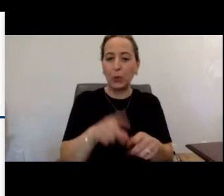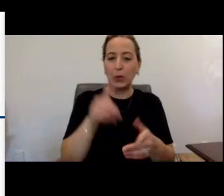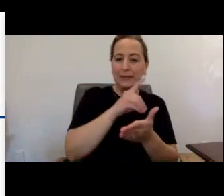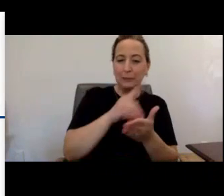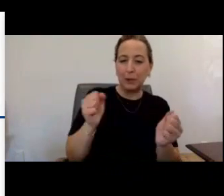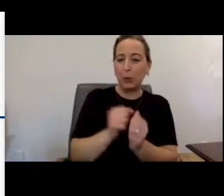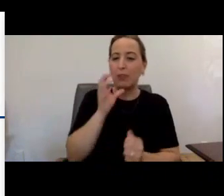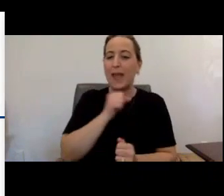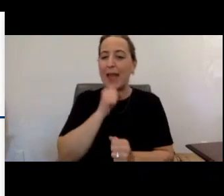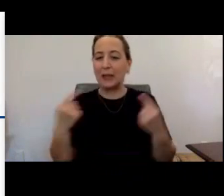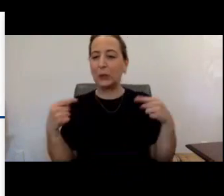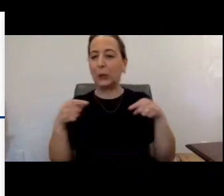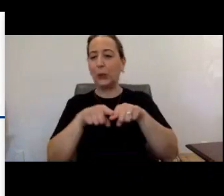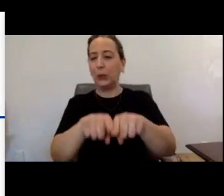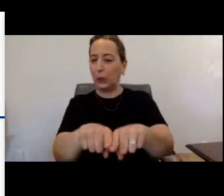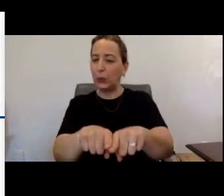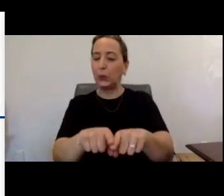there.